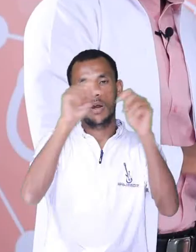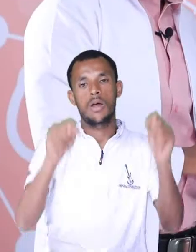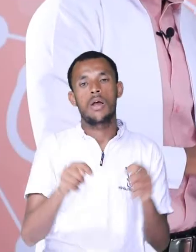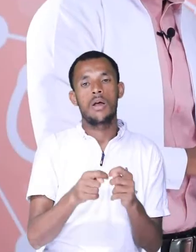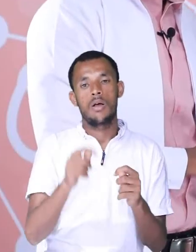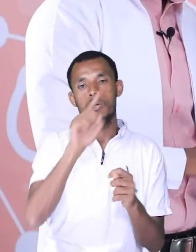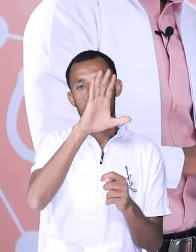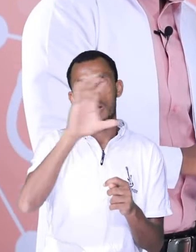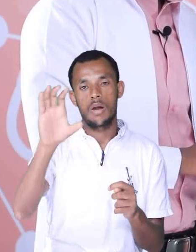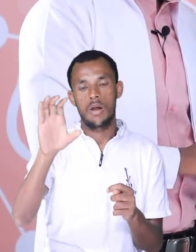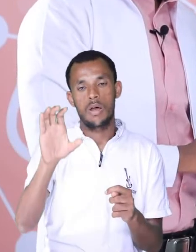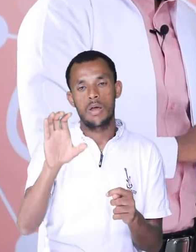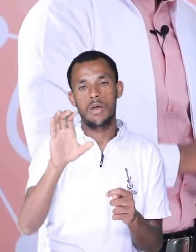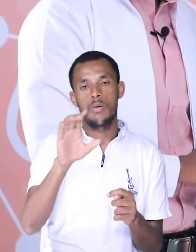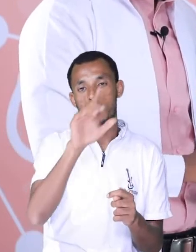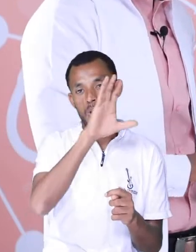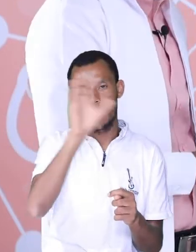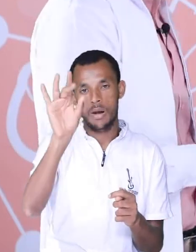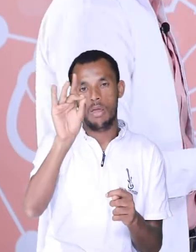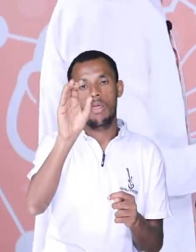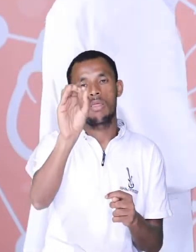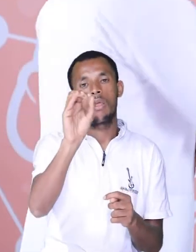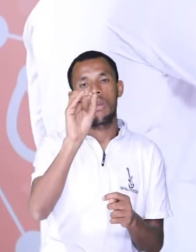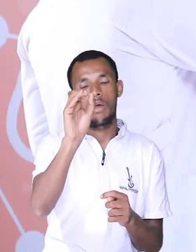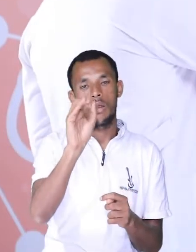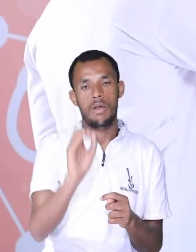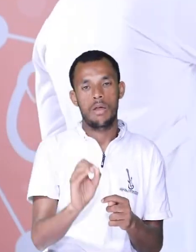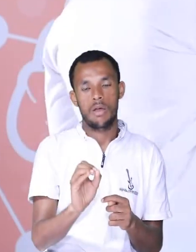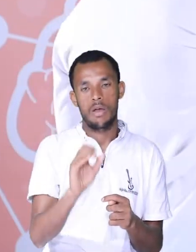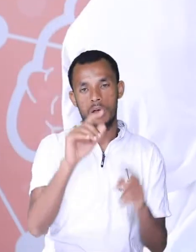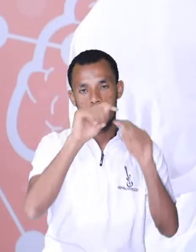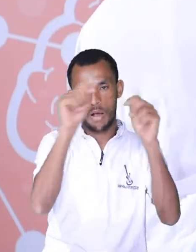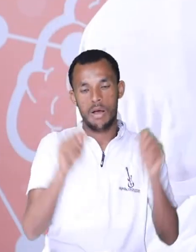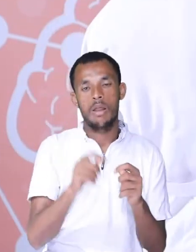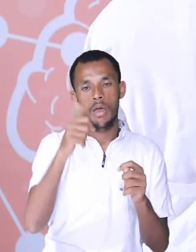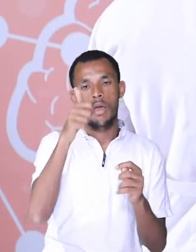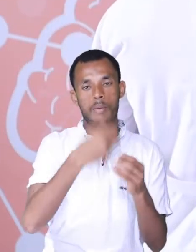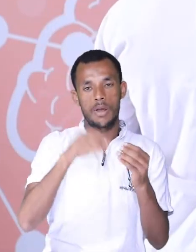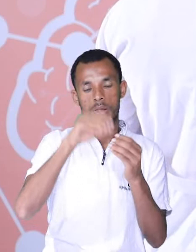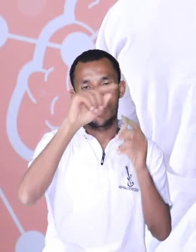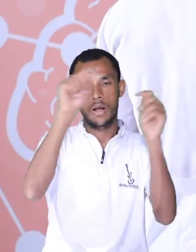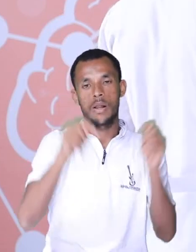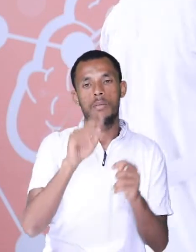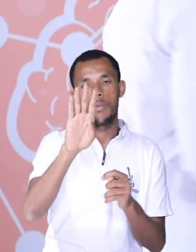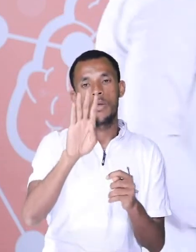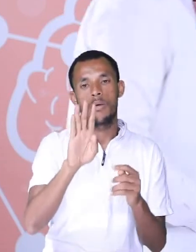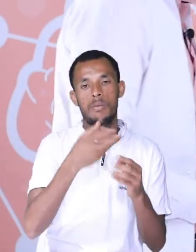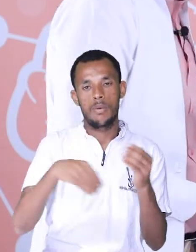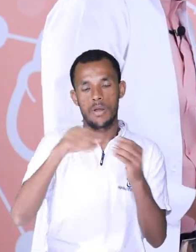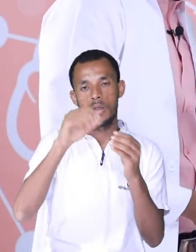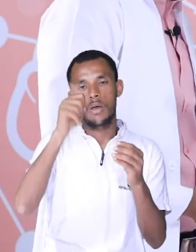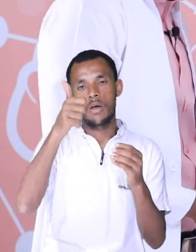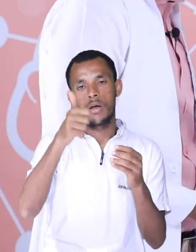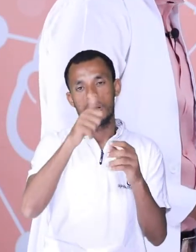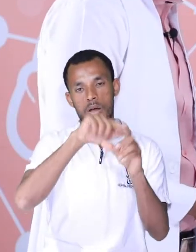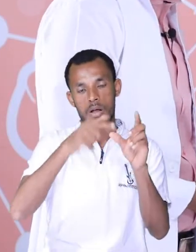is 180 degree. Therefore, angle A plus angle C plus angle B is